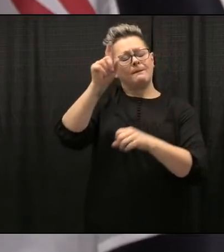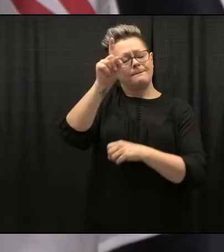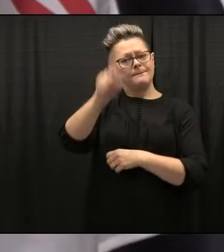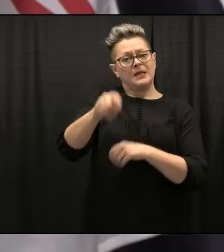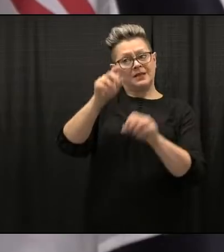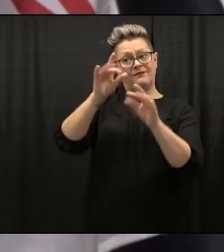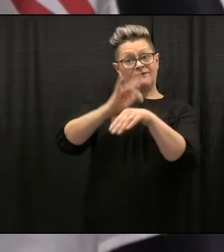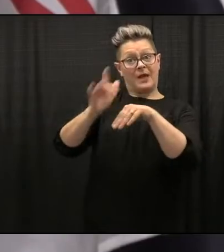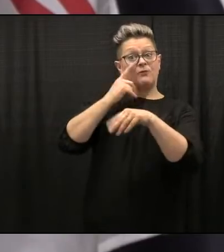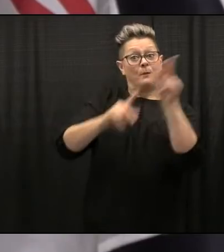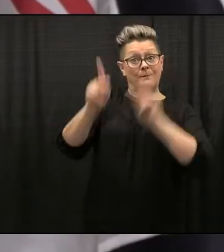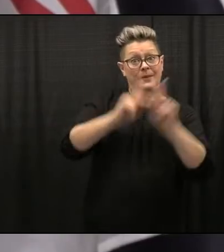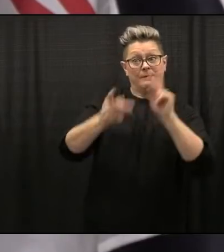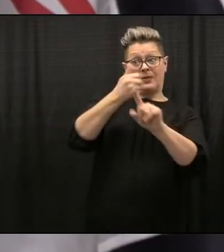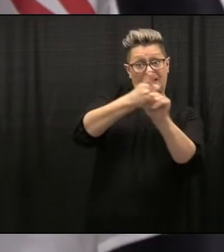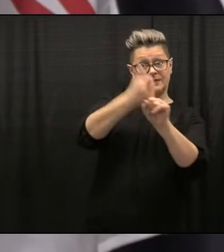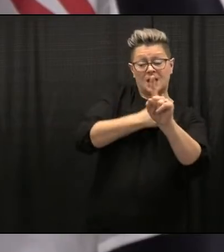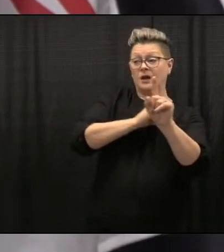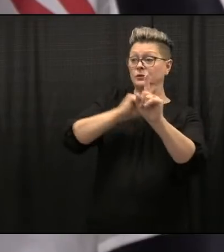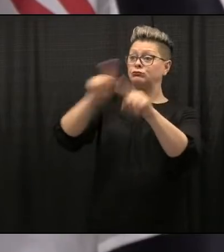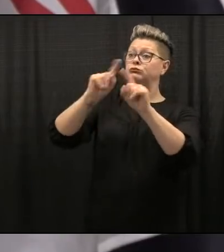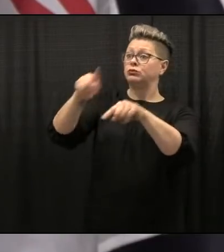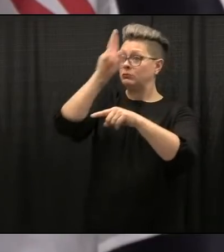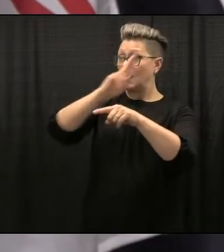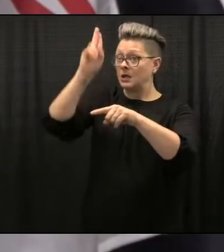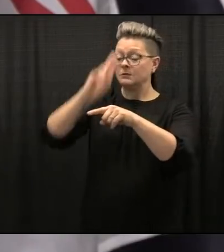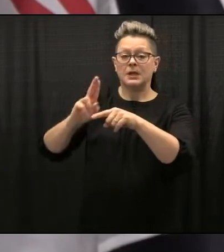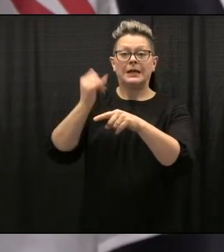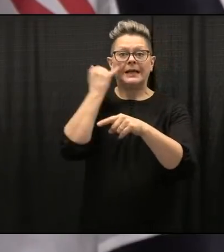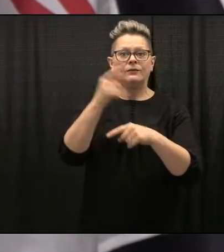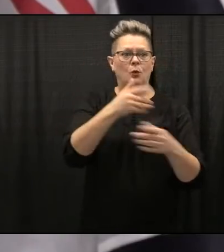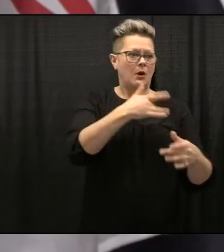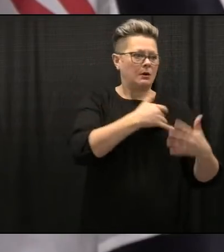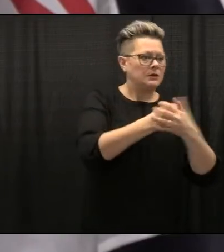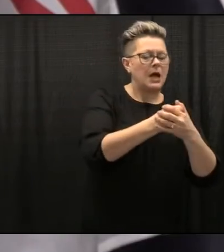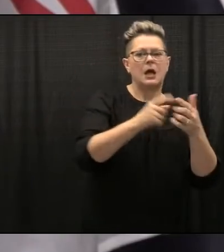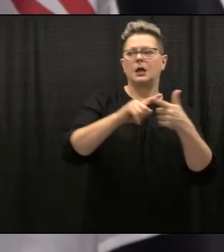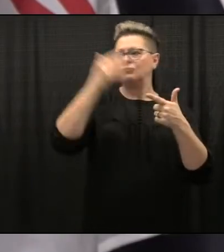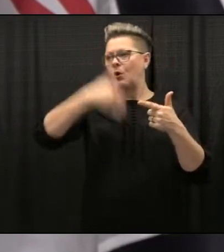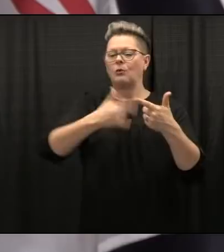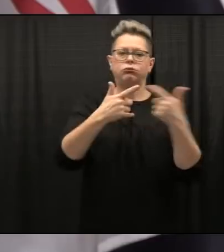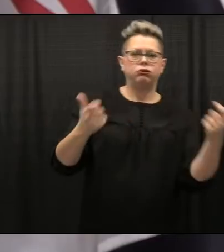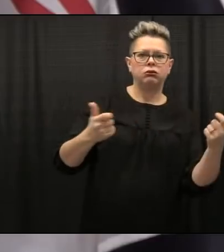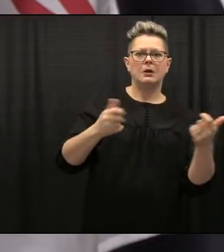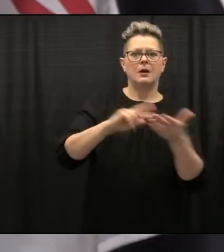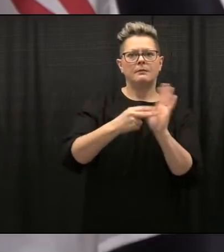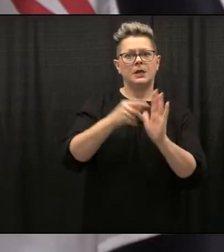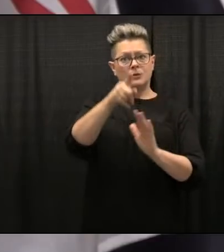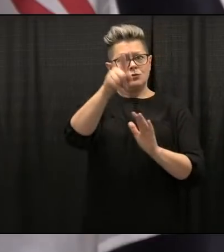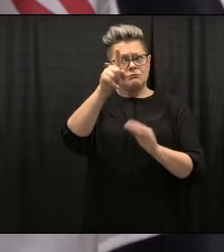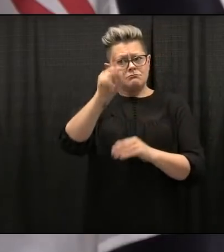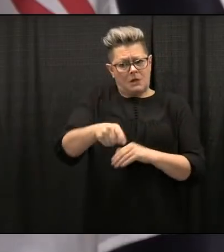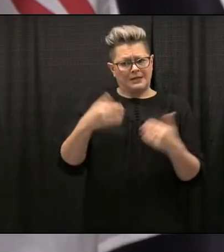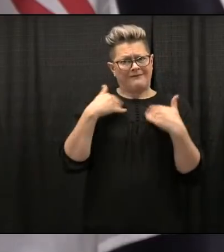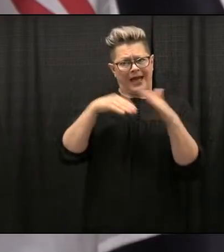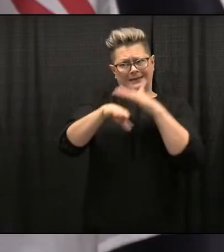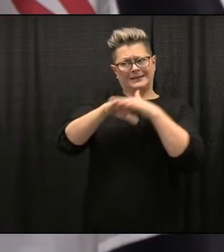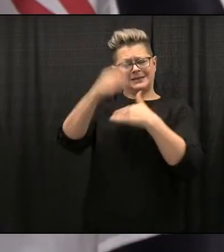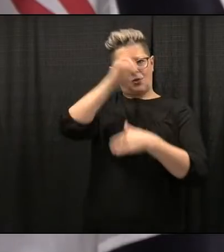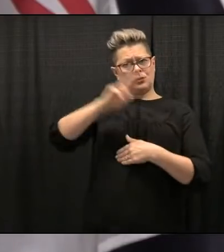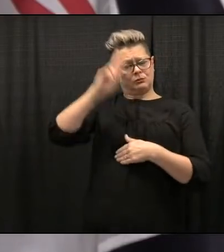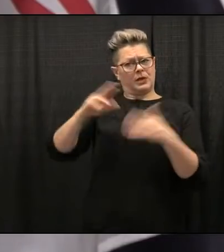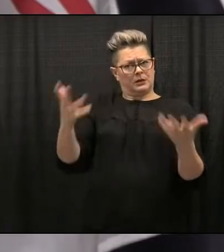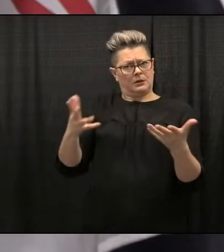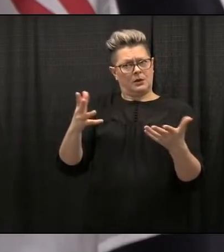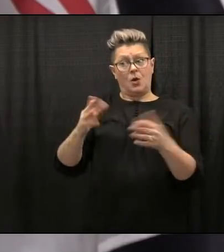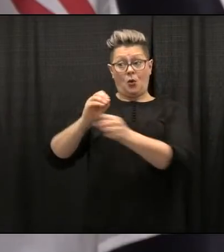are unexpected emergencies. No one wants to think about such an event may touch their lives, but everyone in our province relies on